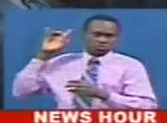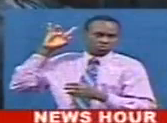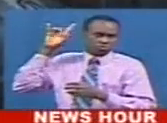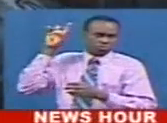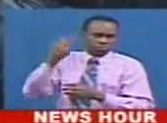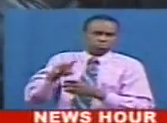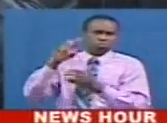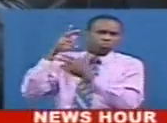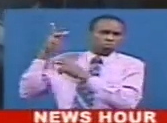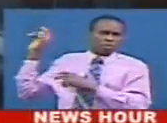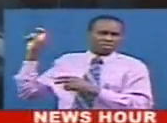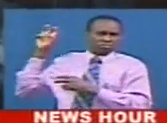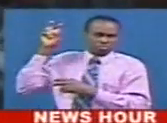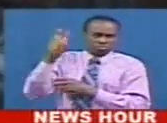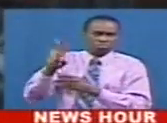Now,